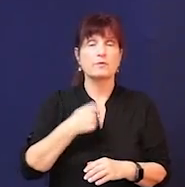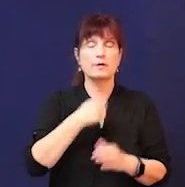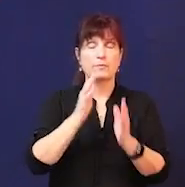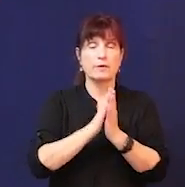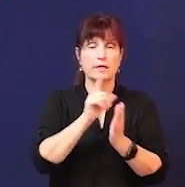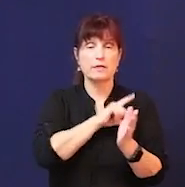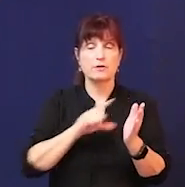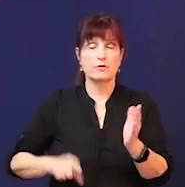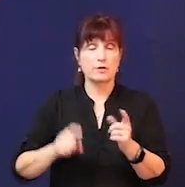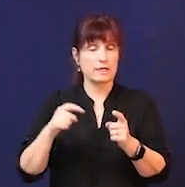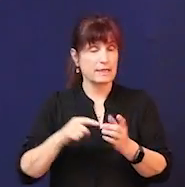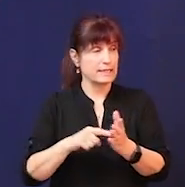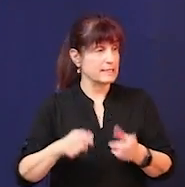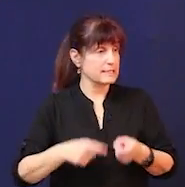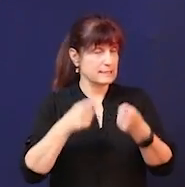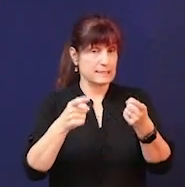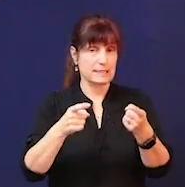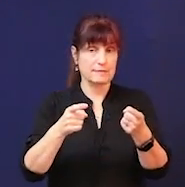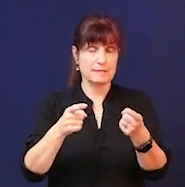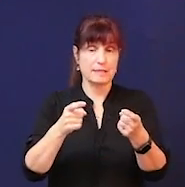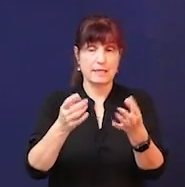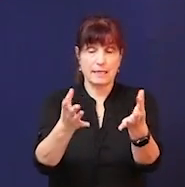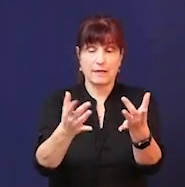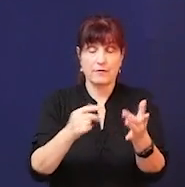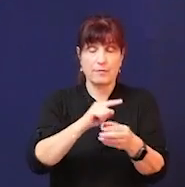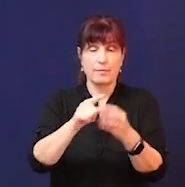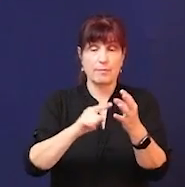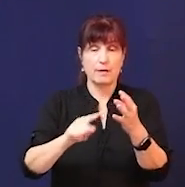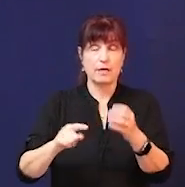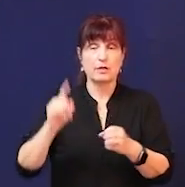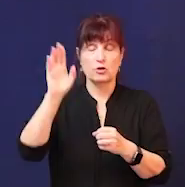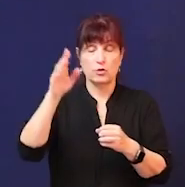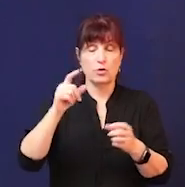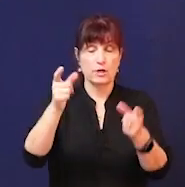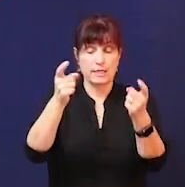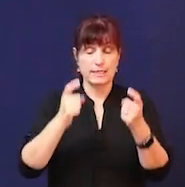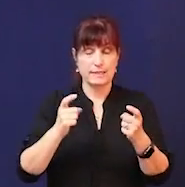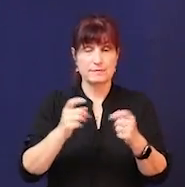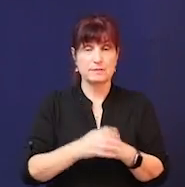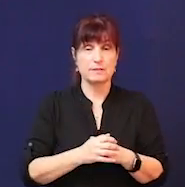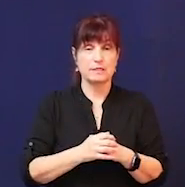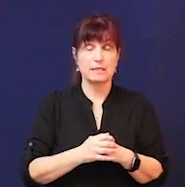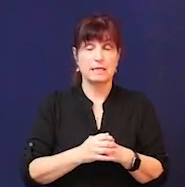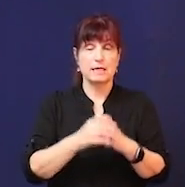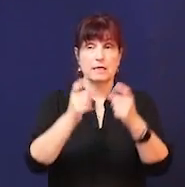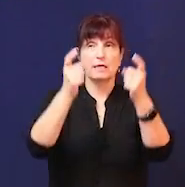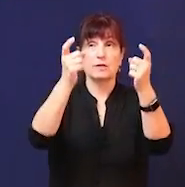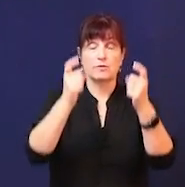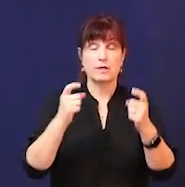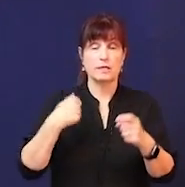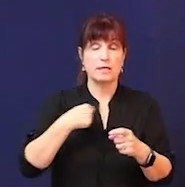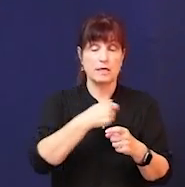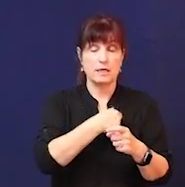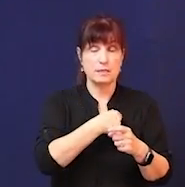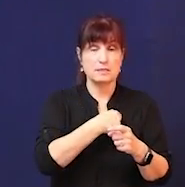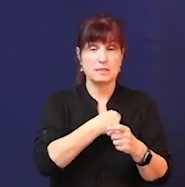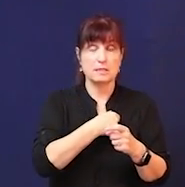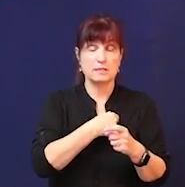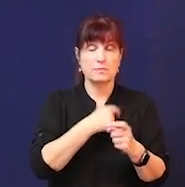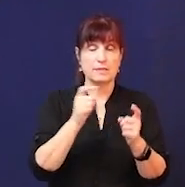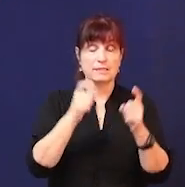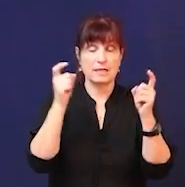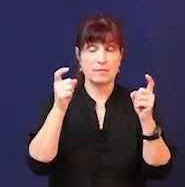O Lord, with our humble prayers and offerings, and since we have no merits to plead our cause, come, we pray, to